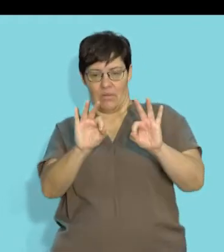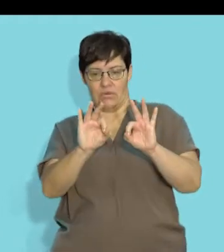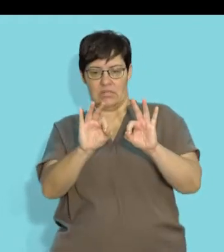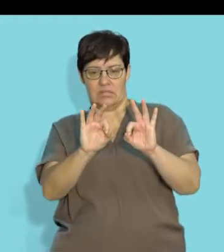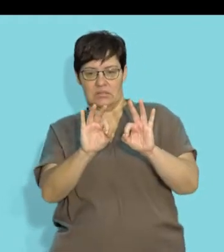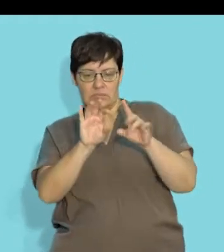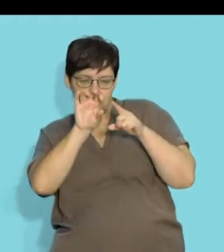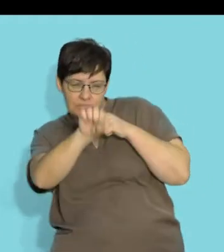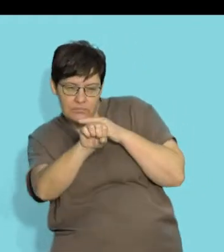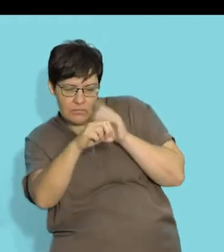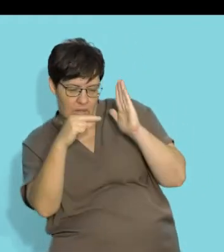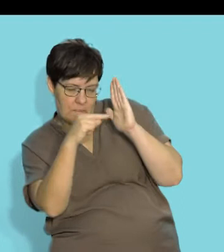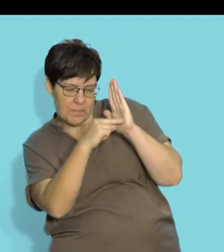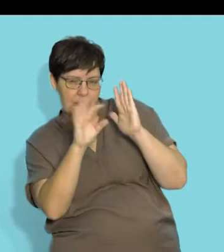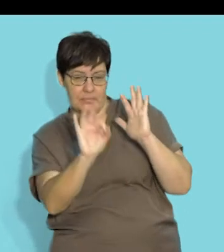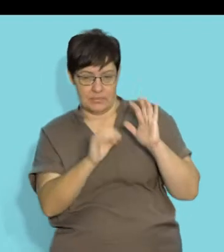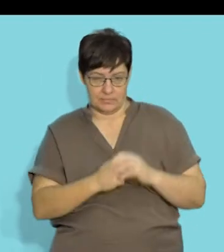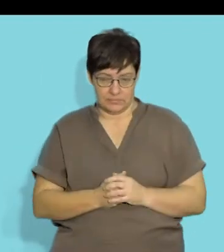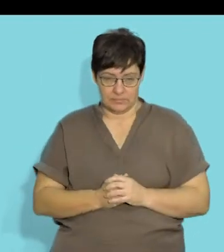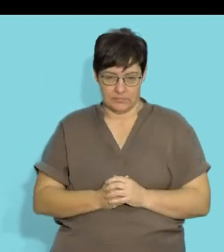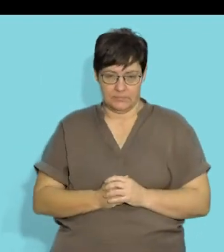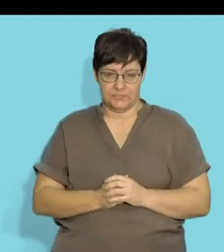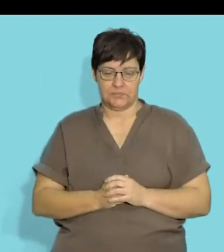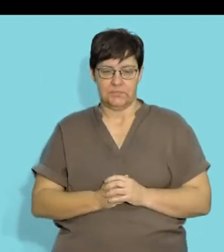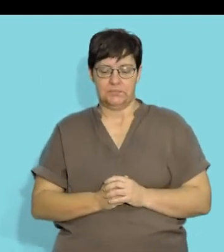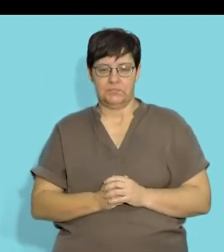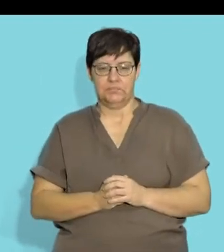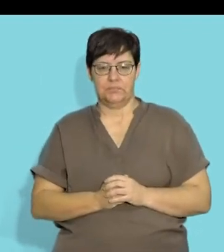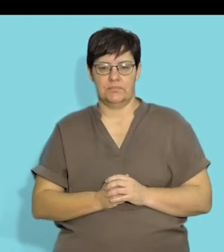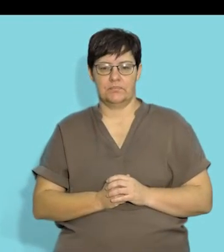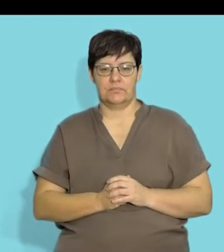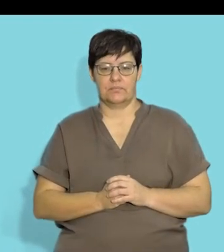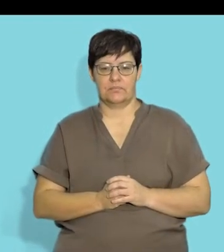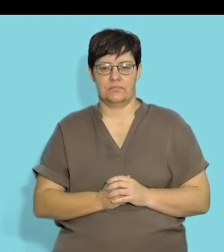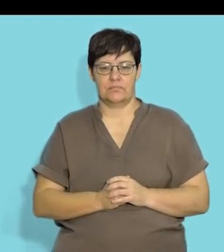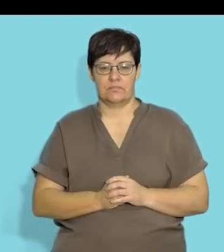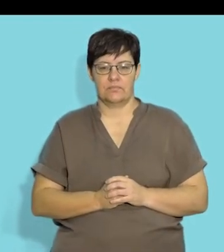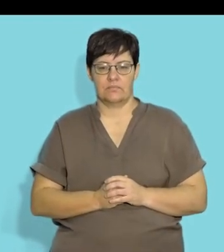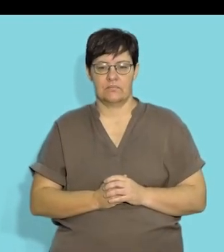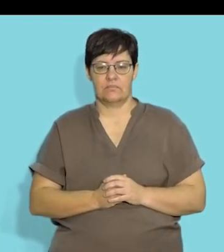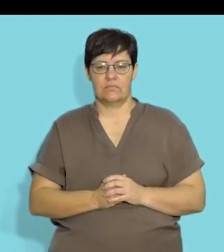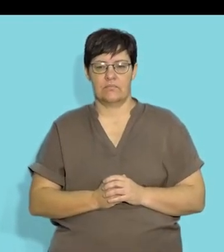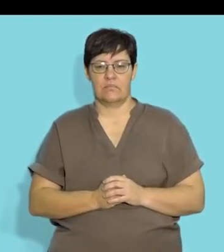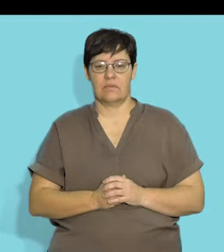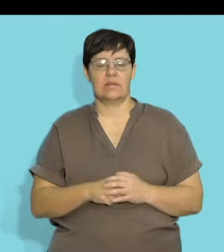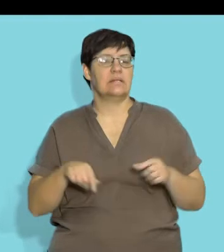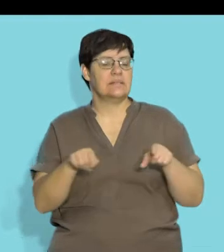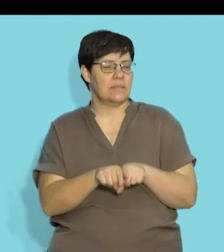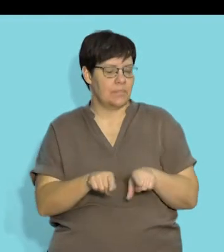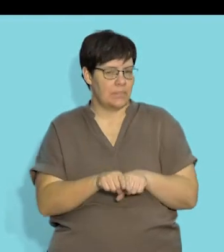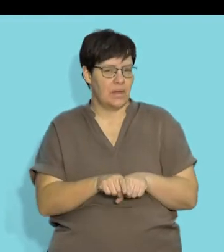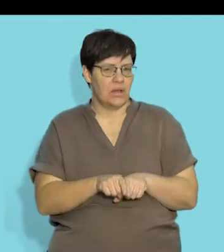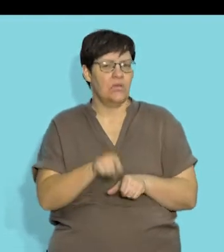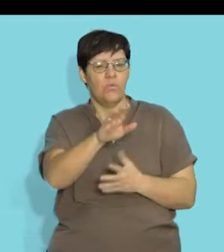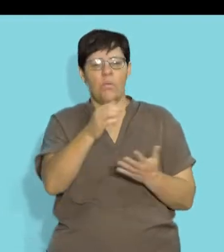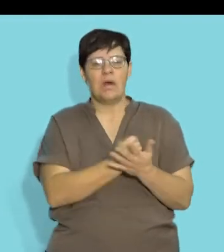of taking readings, right? Okay, right. And then we can also